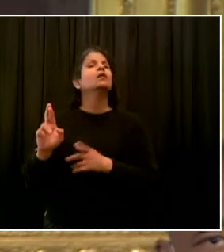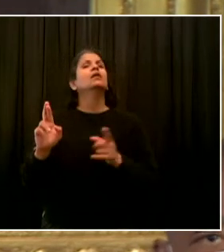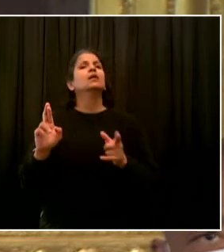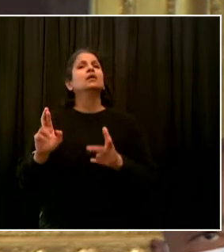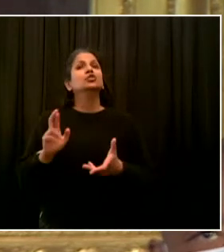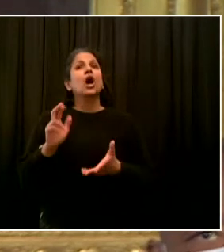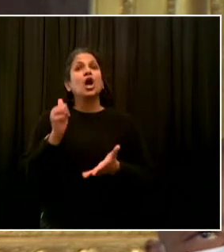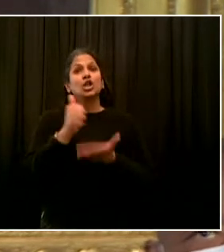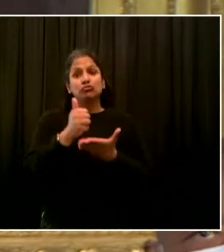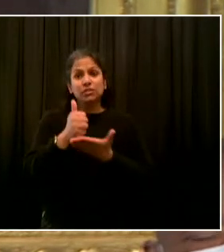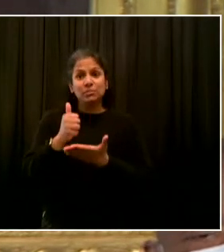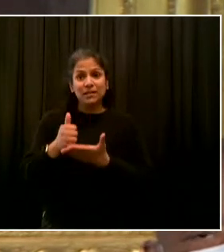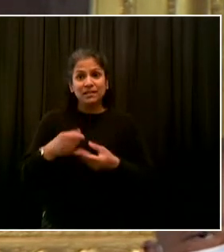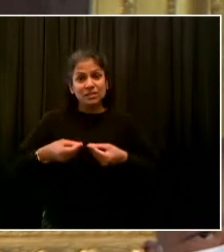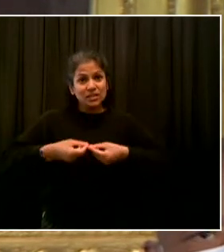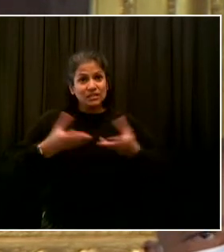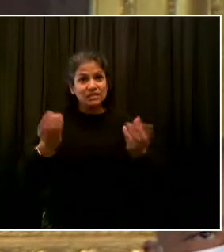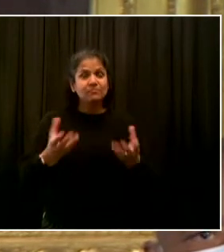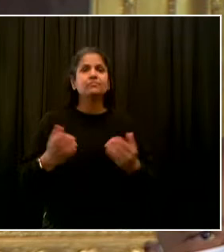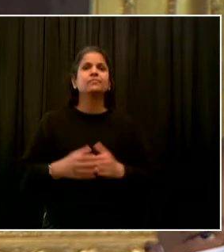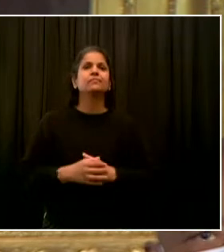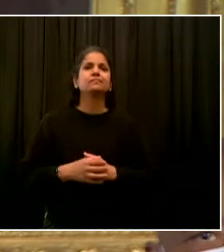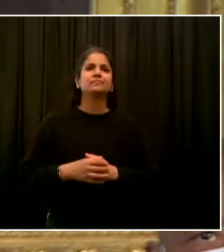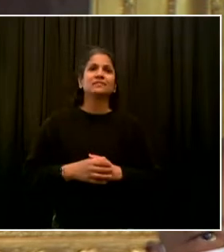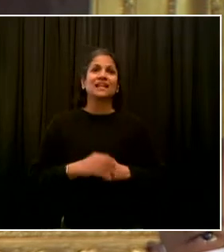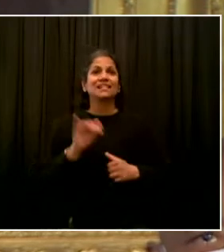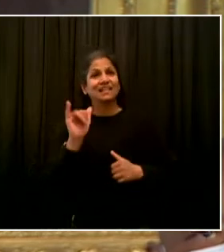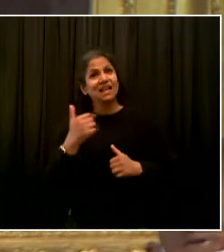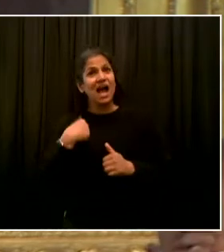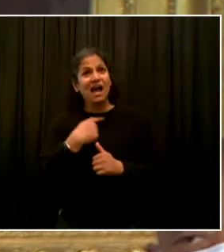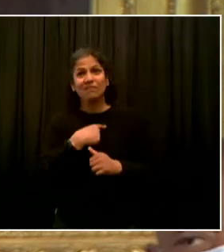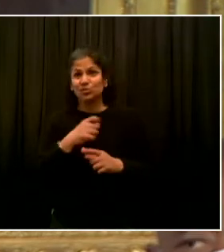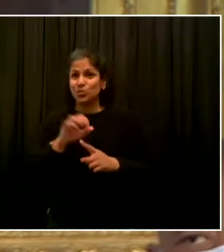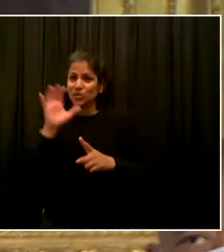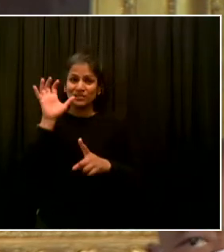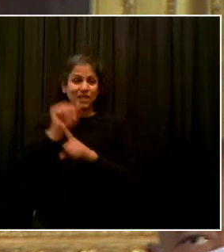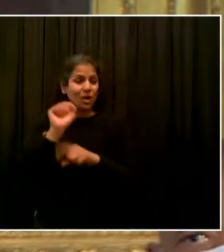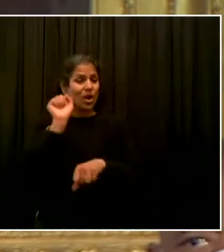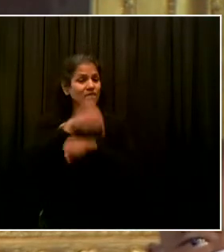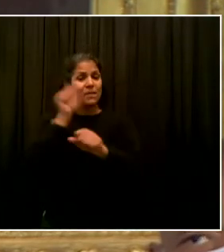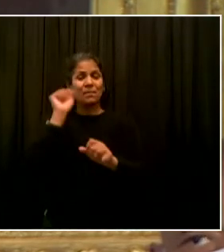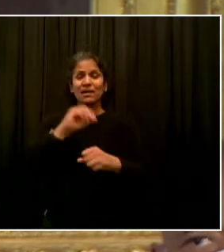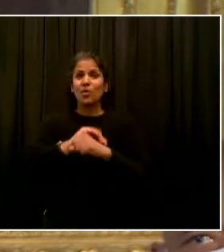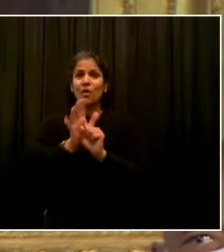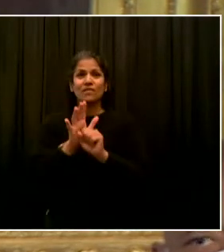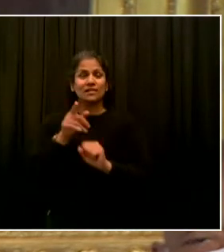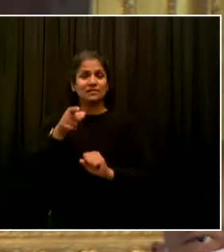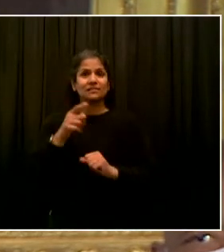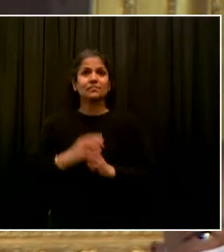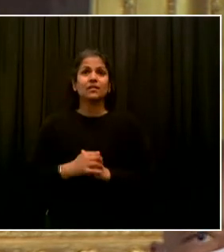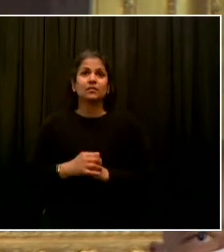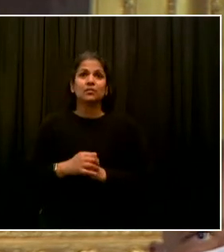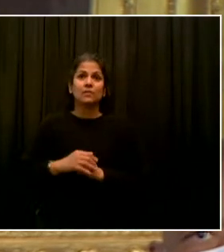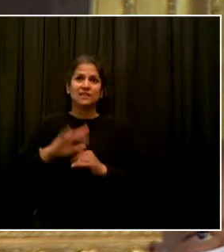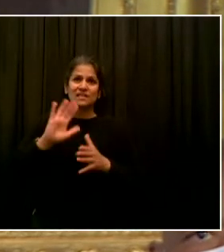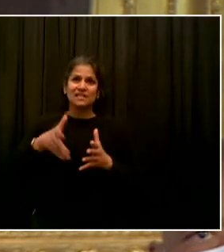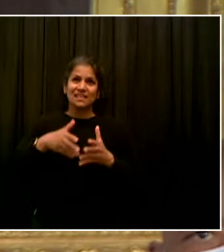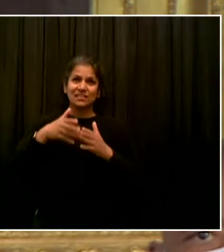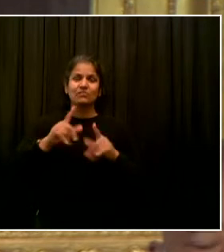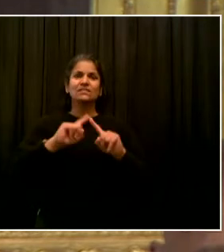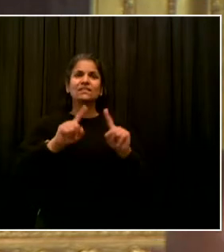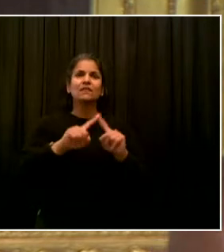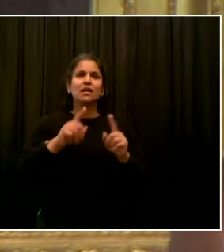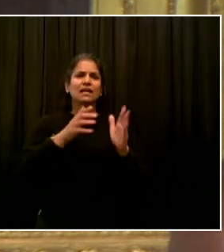have to take on this virus, whatever it throws at us. And you should integrate those tools into your lives, your